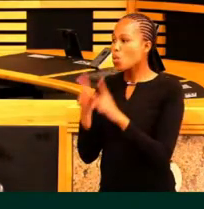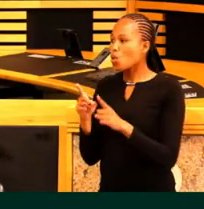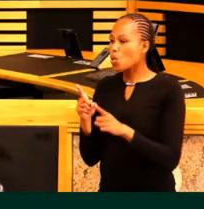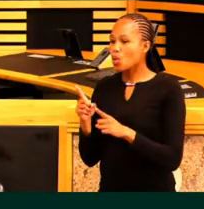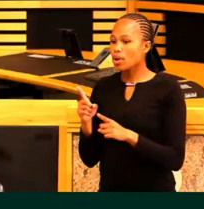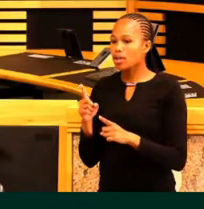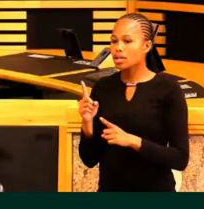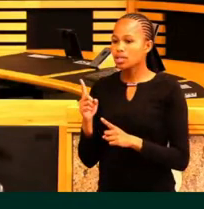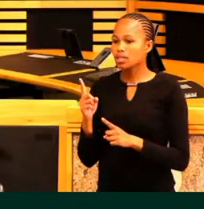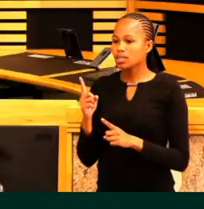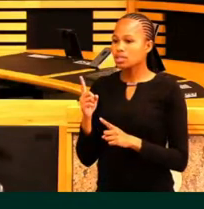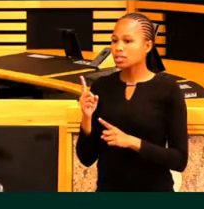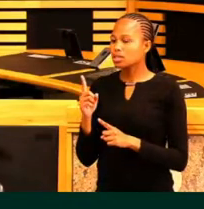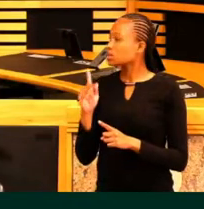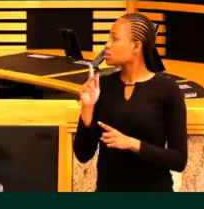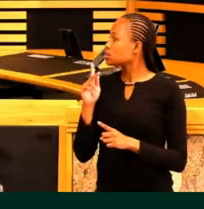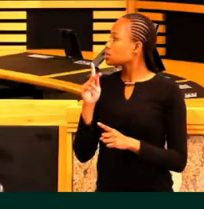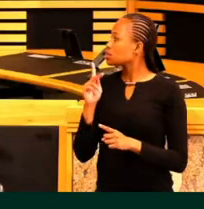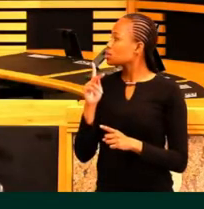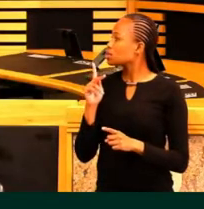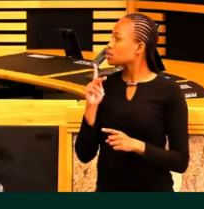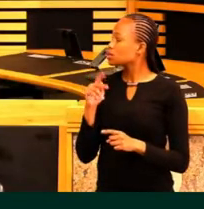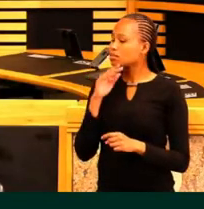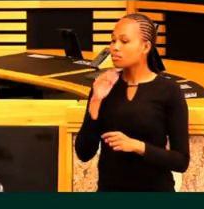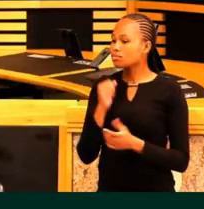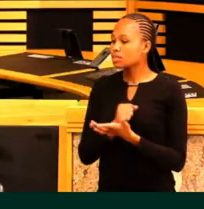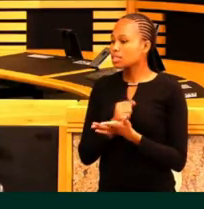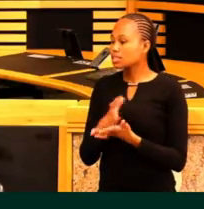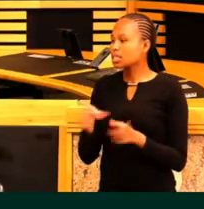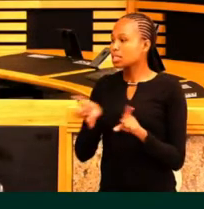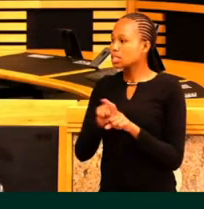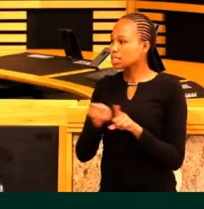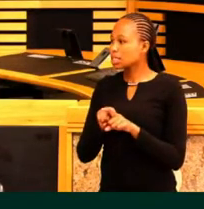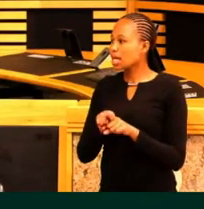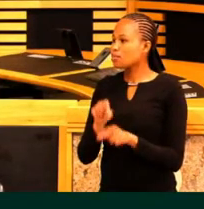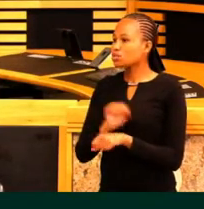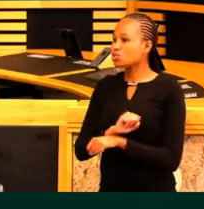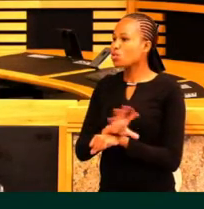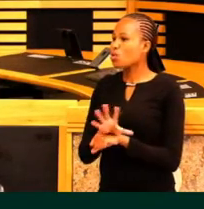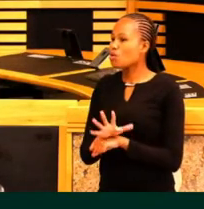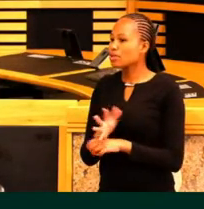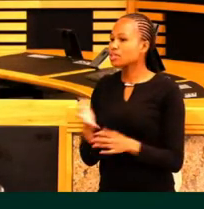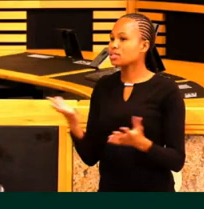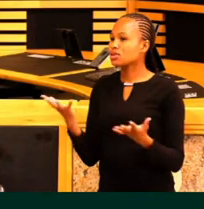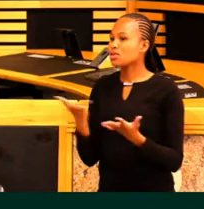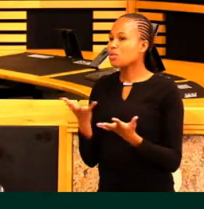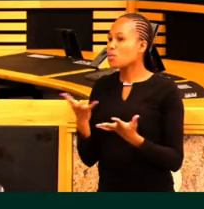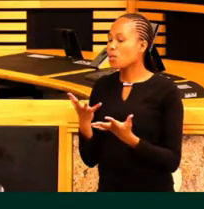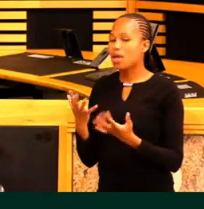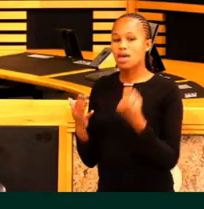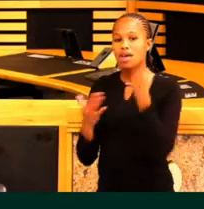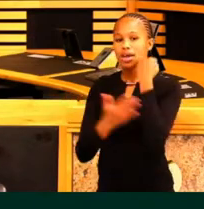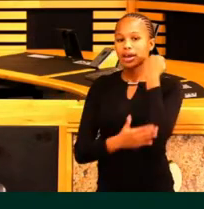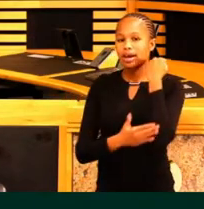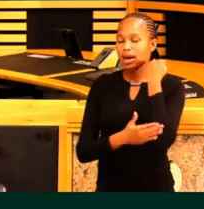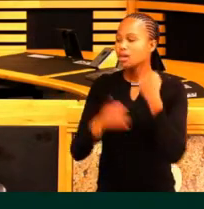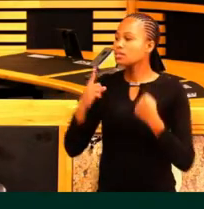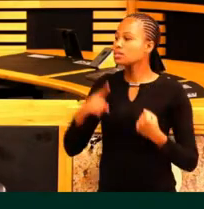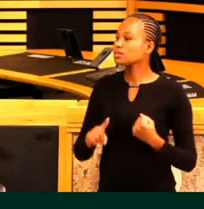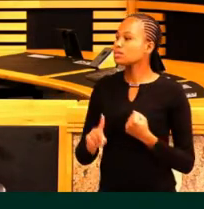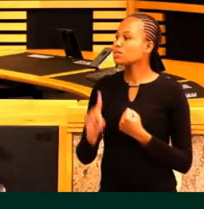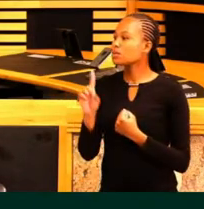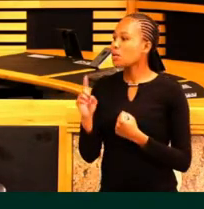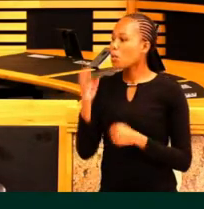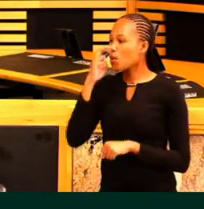be declared as the pandemic or as a disaster same applies with kovid wherein the country went out to IMF and